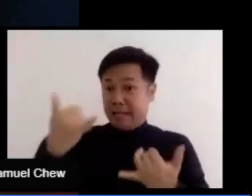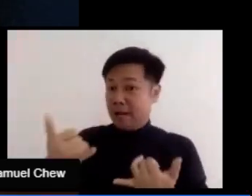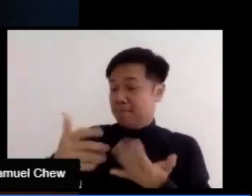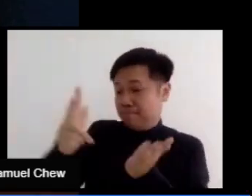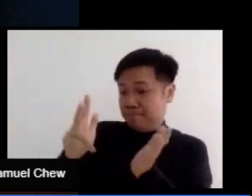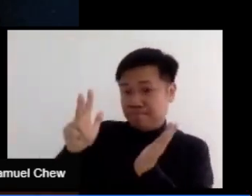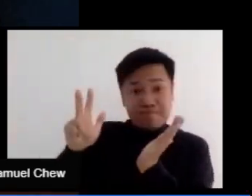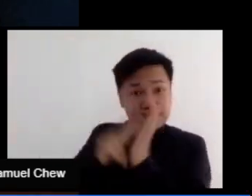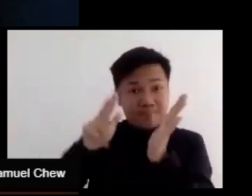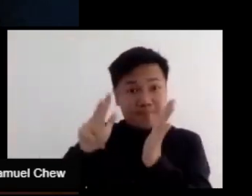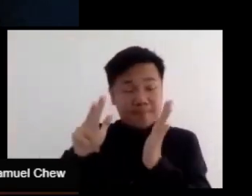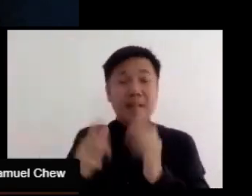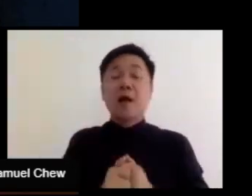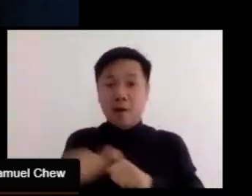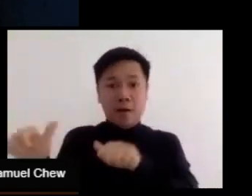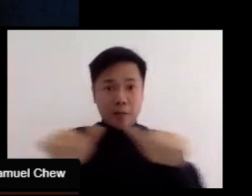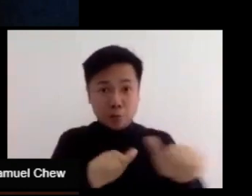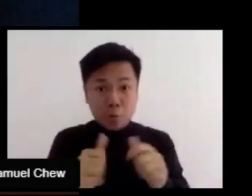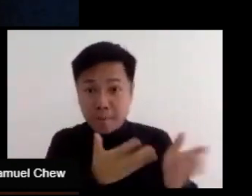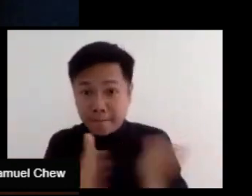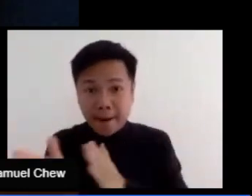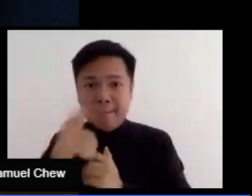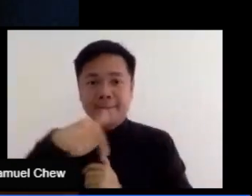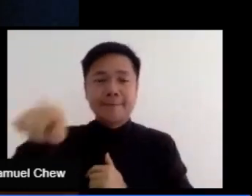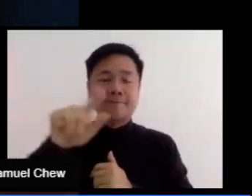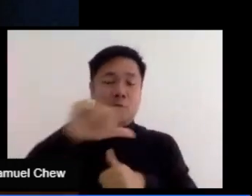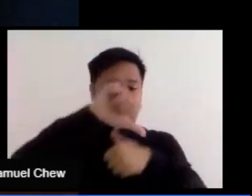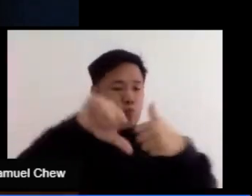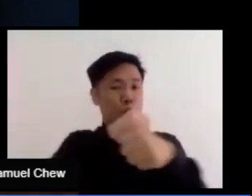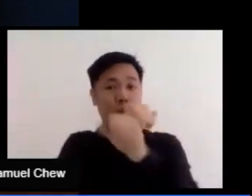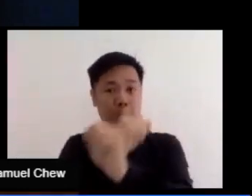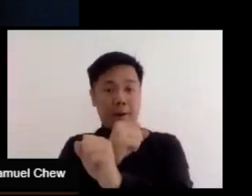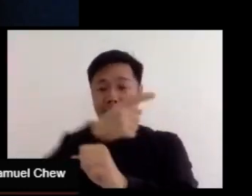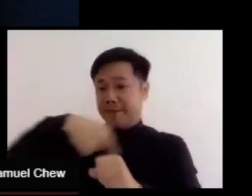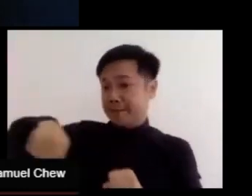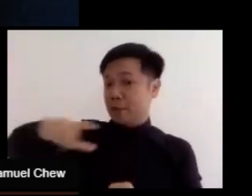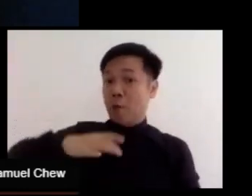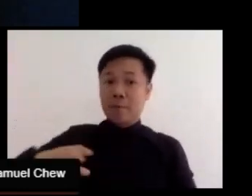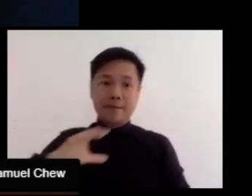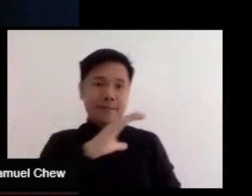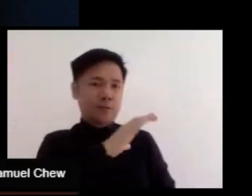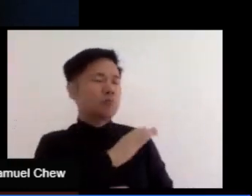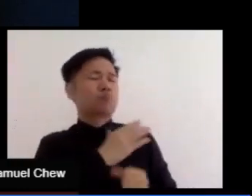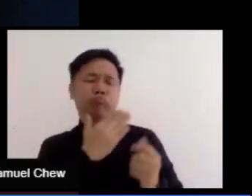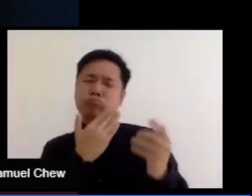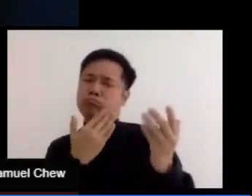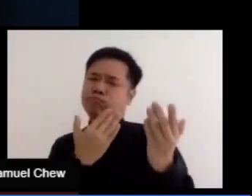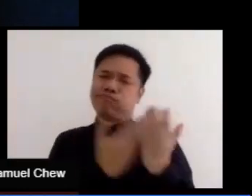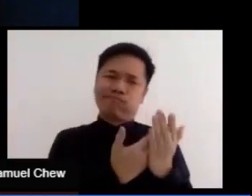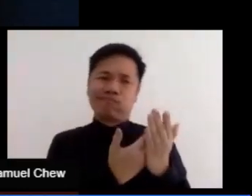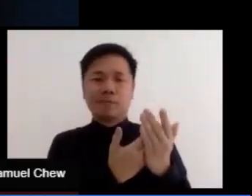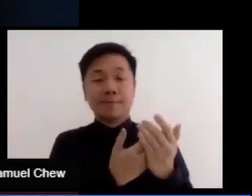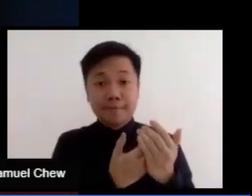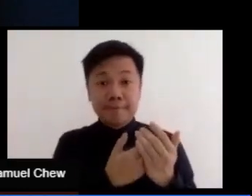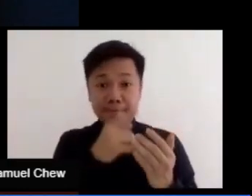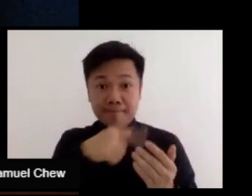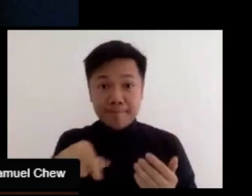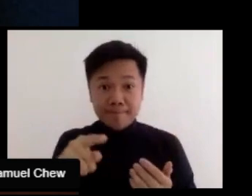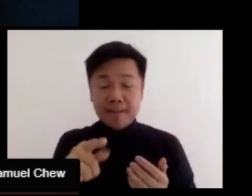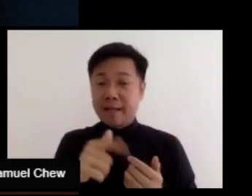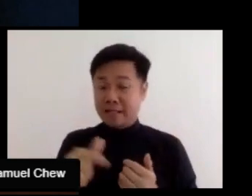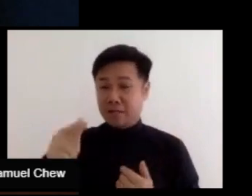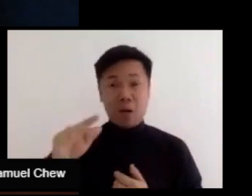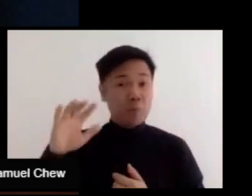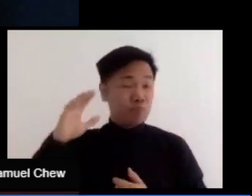to strengthen regional cooperation on social protection, this committee has shown its resolve. It also evidences political